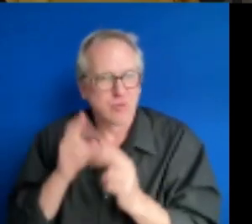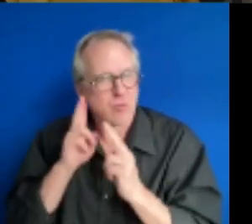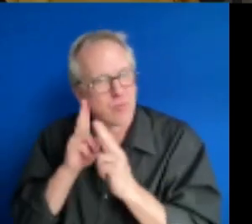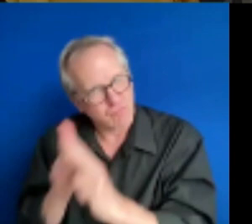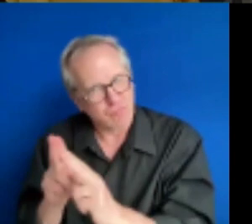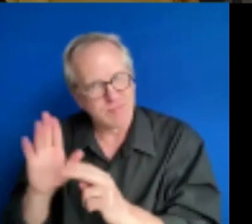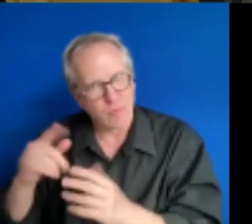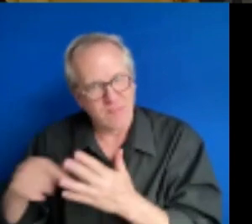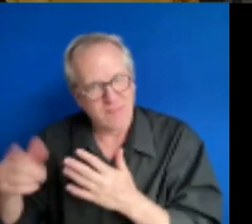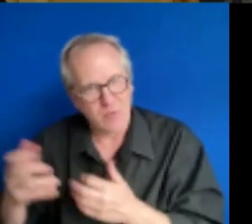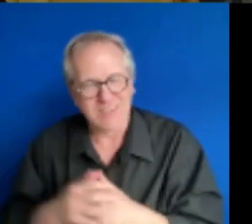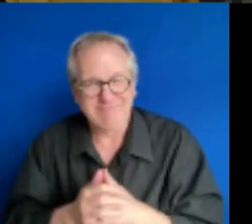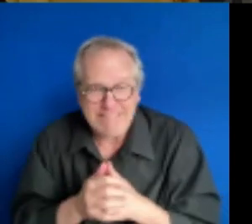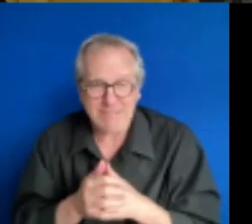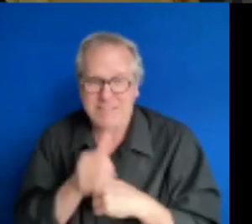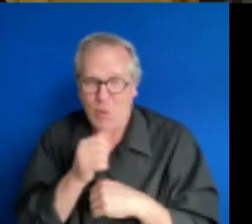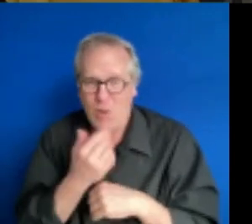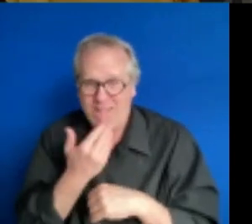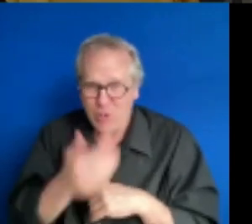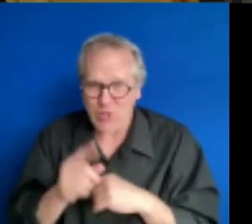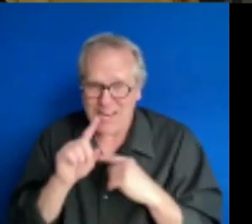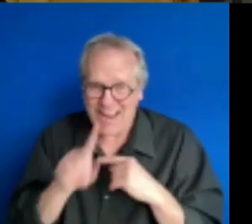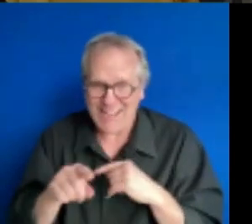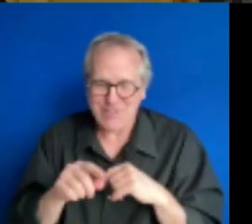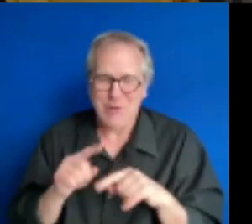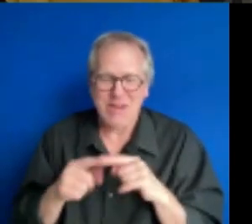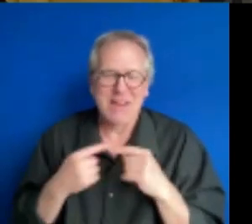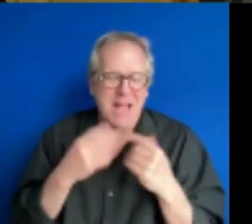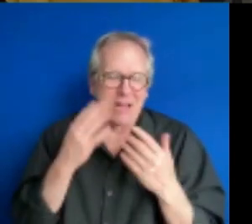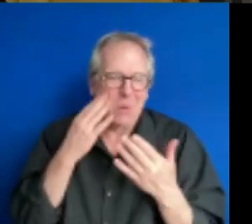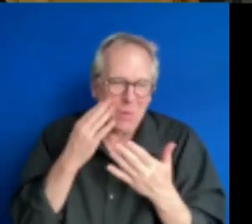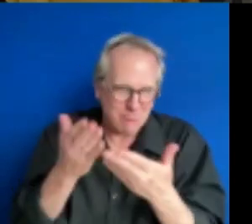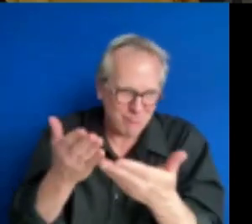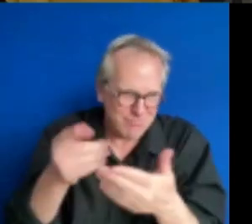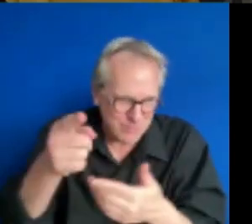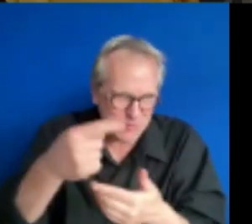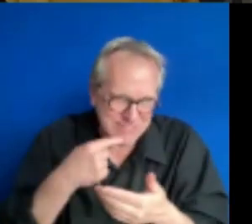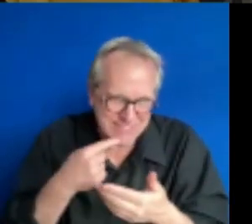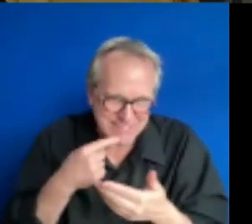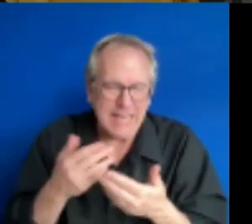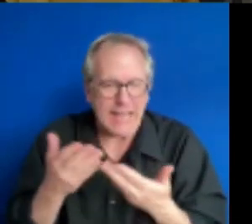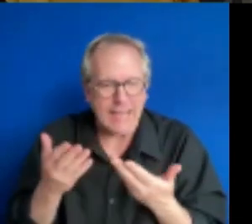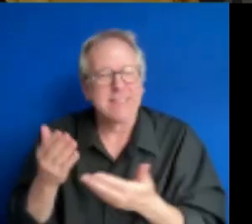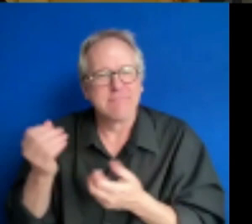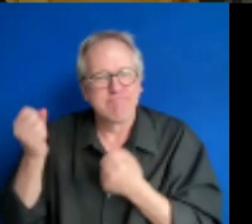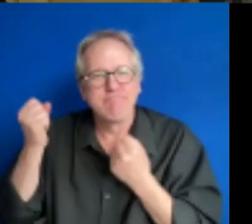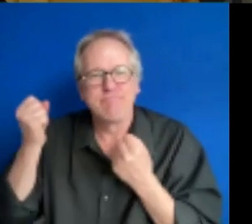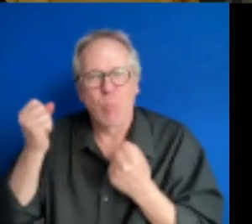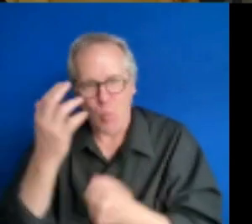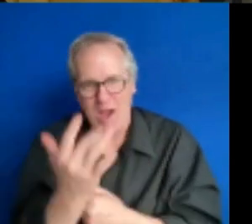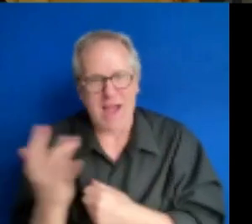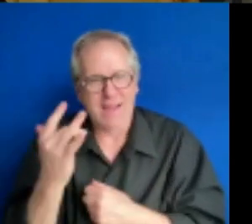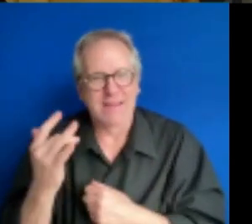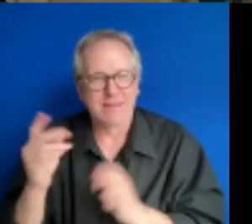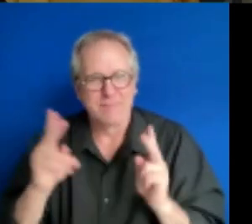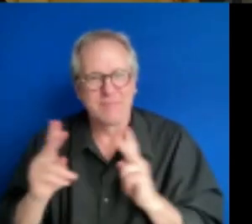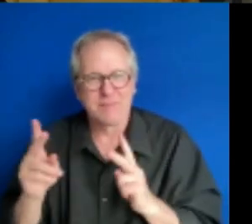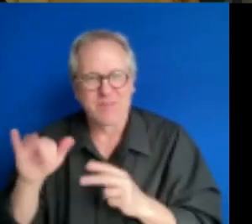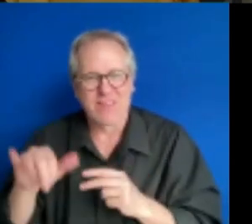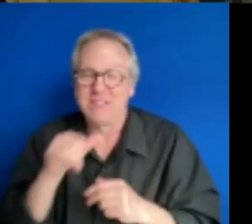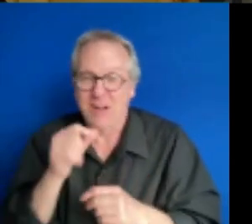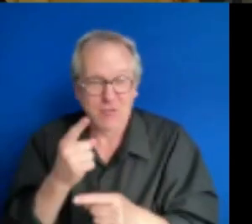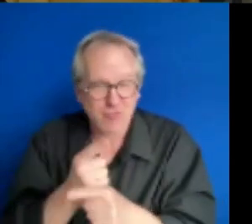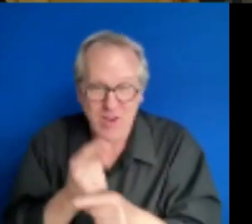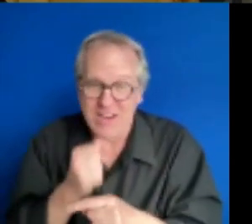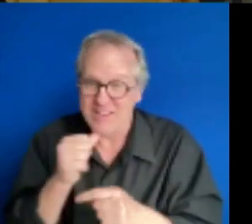I don't know that I have a good answer beyond to say that I do recognize where a lot of that comes from. It doesn't make it right